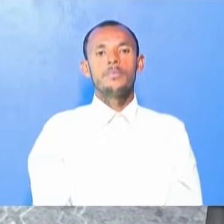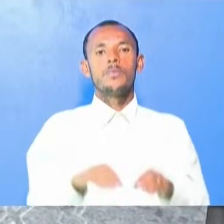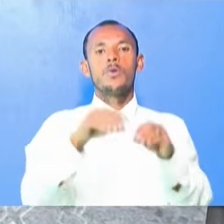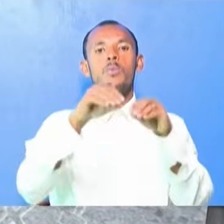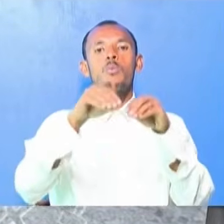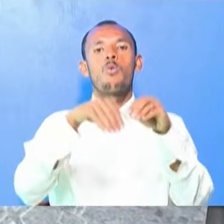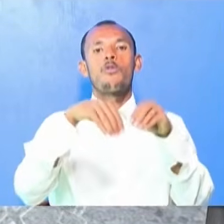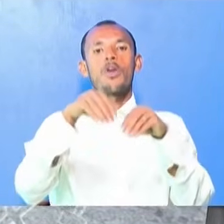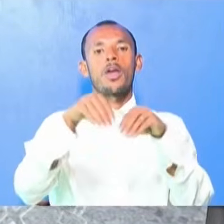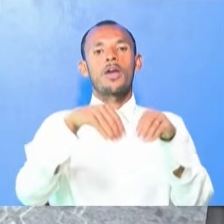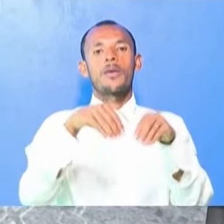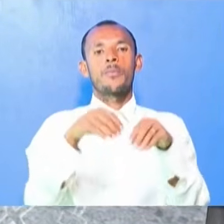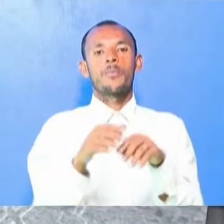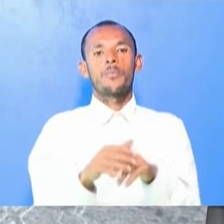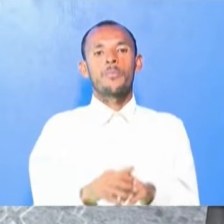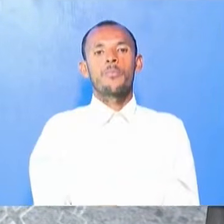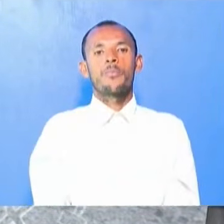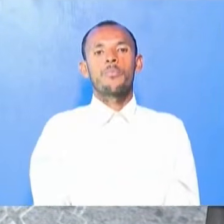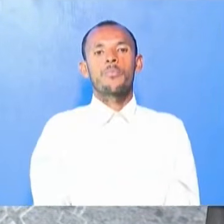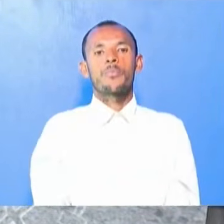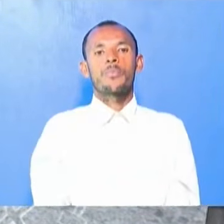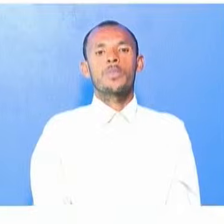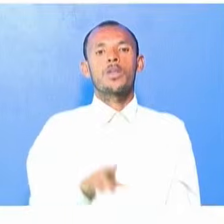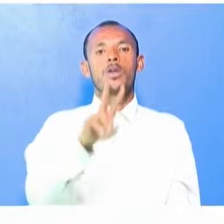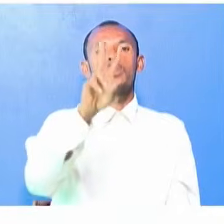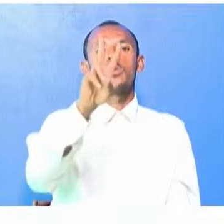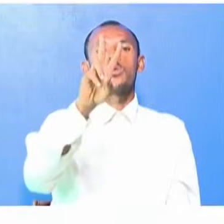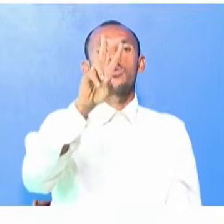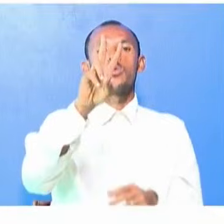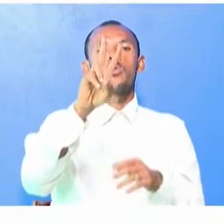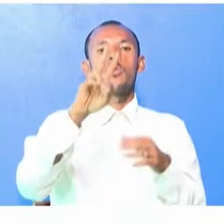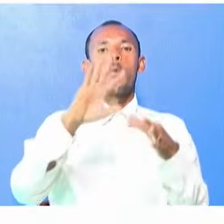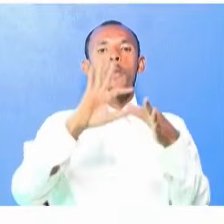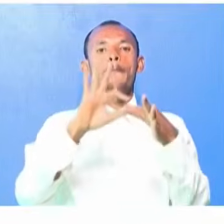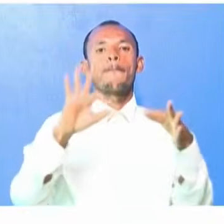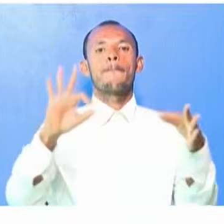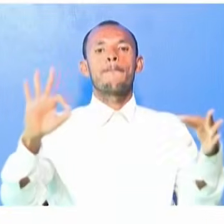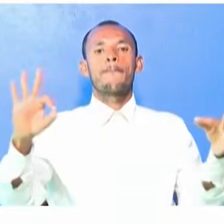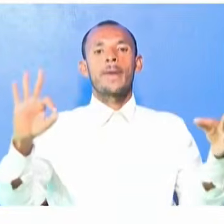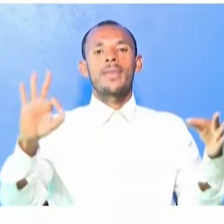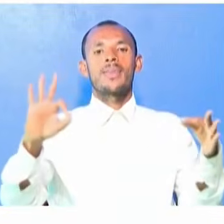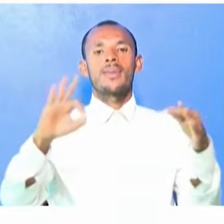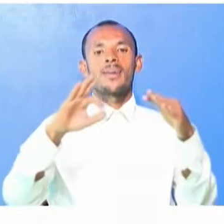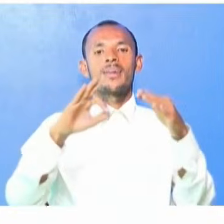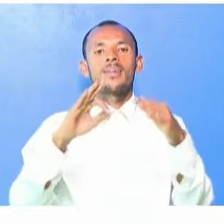Moving 2 meters down. Moving